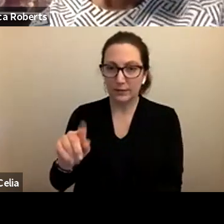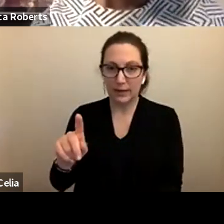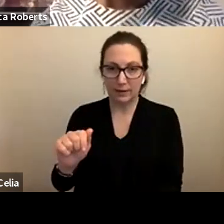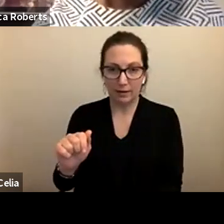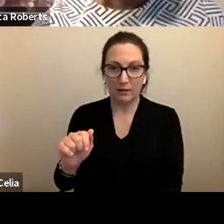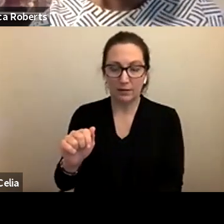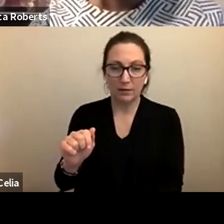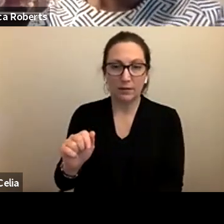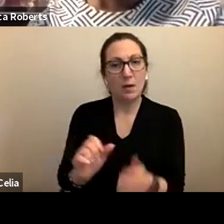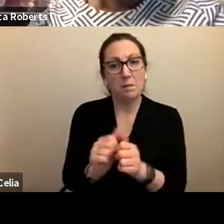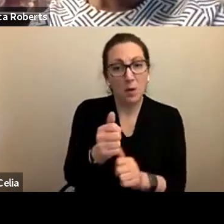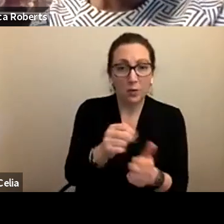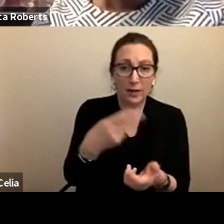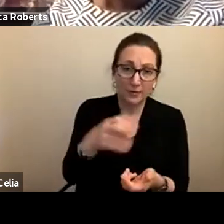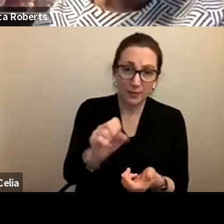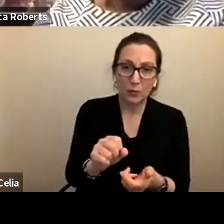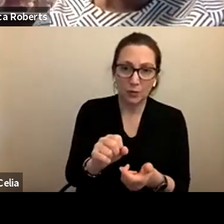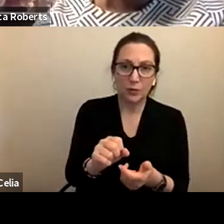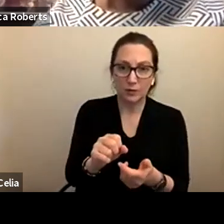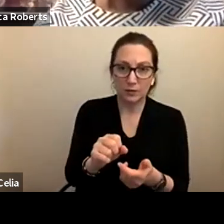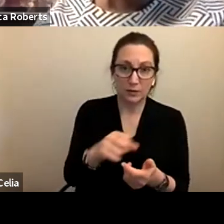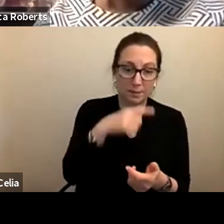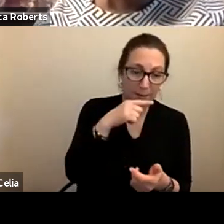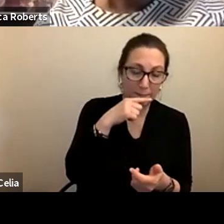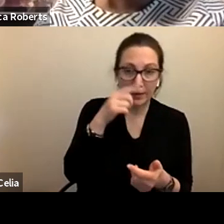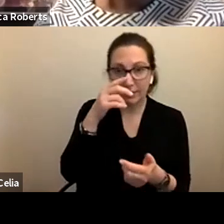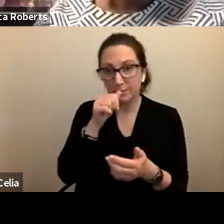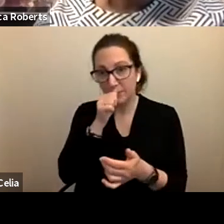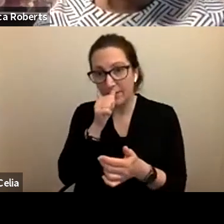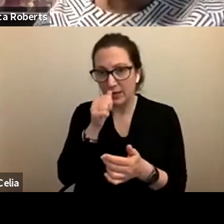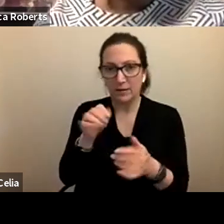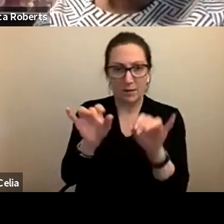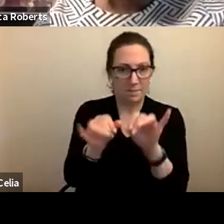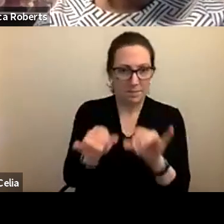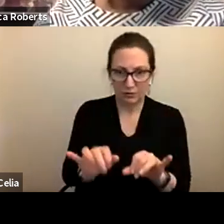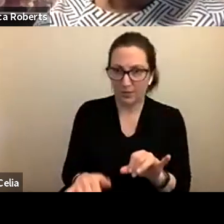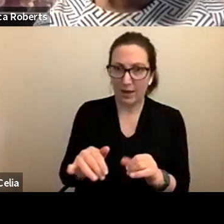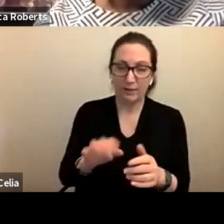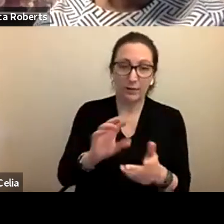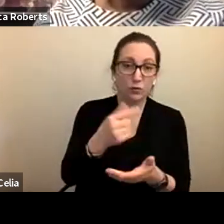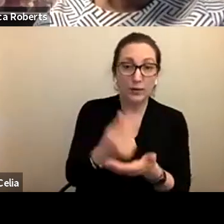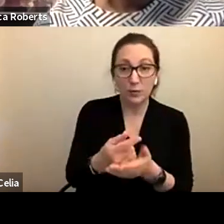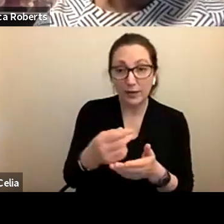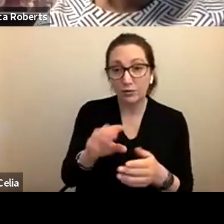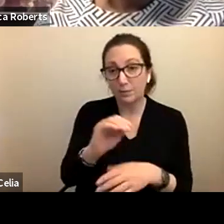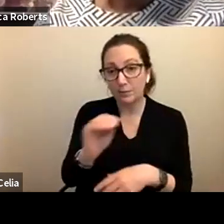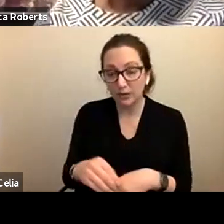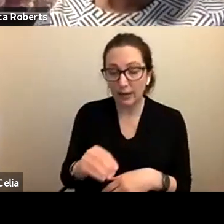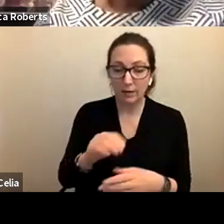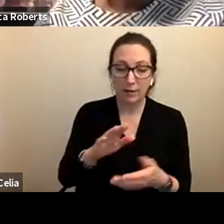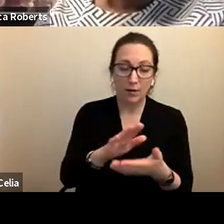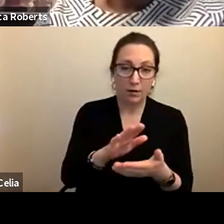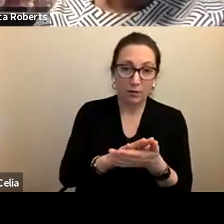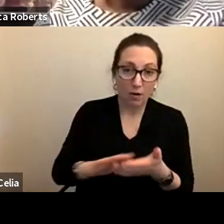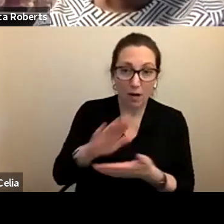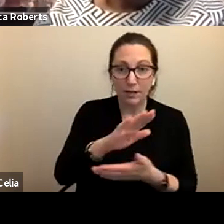schools, public and otherwise, are measured. Graduation rates, college completion, college enrollment, college completion